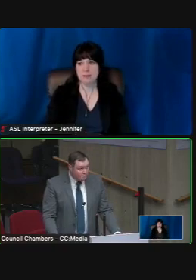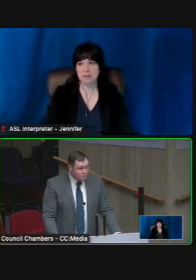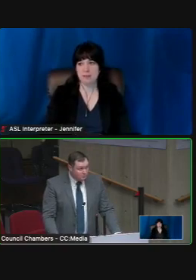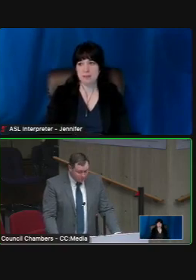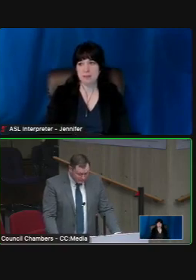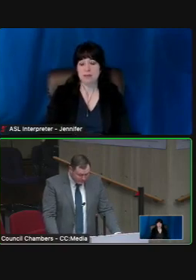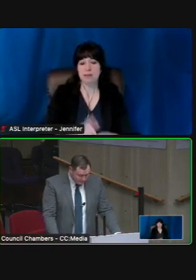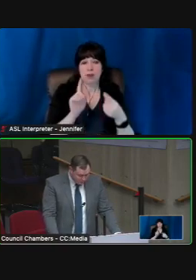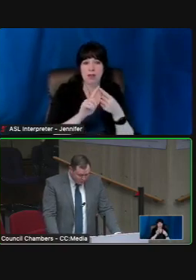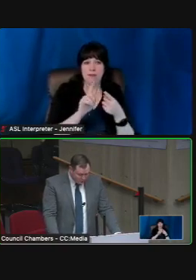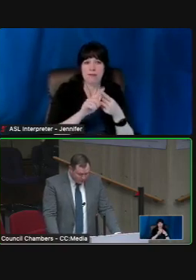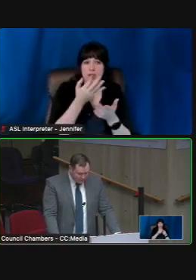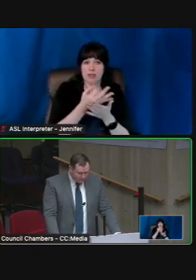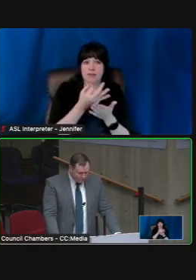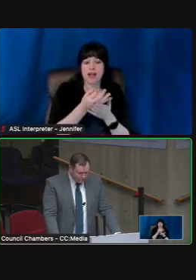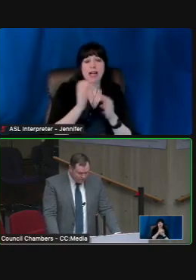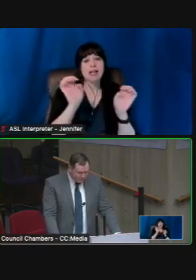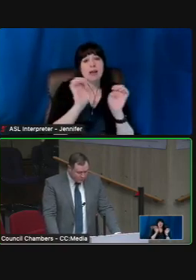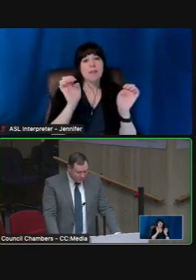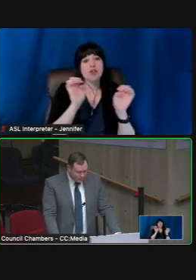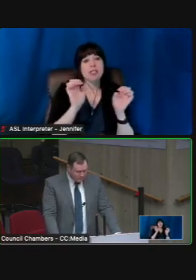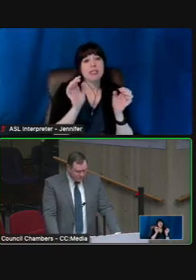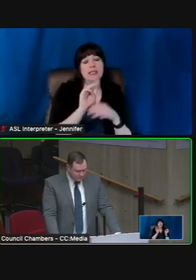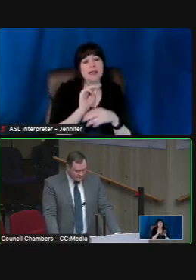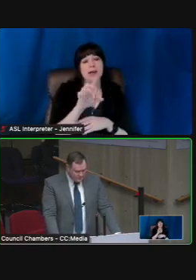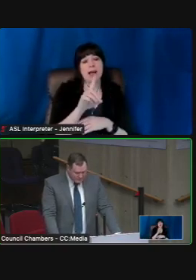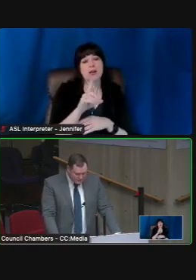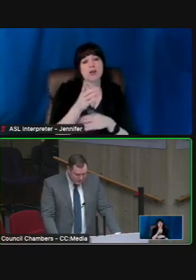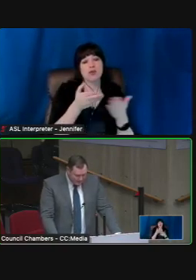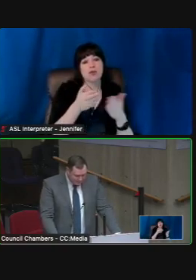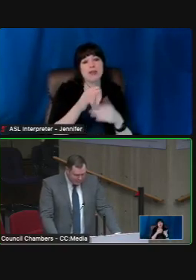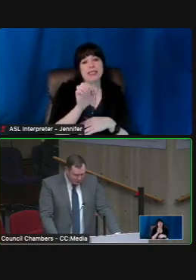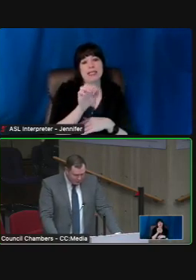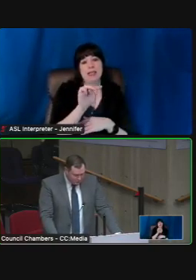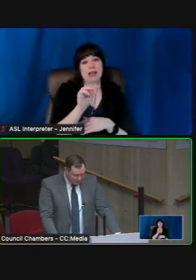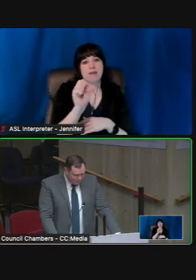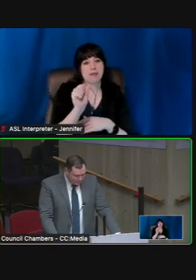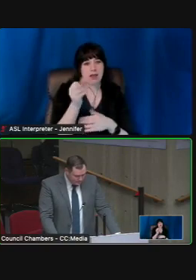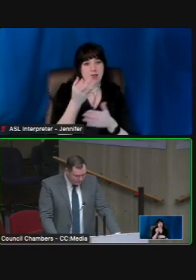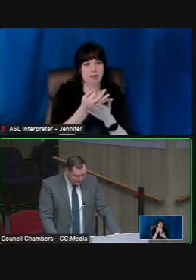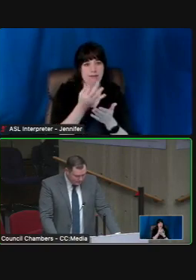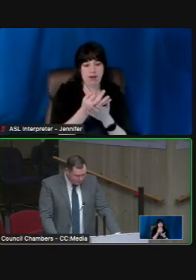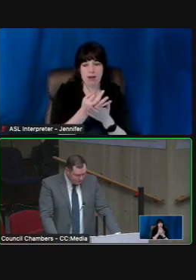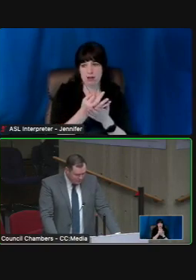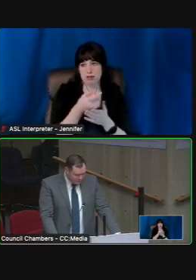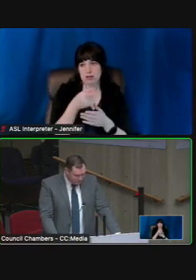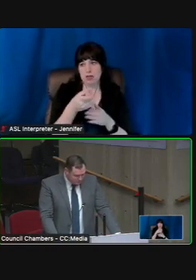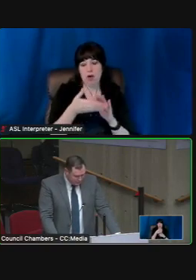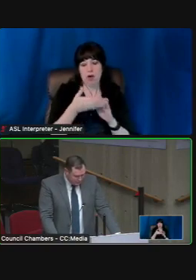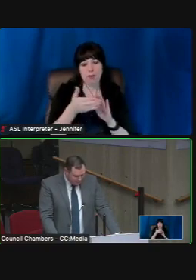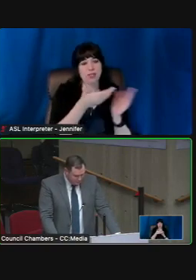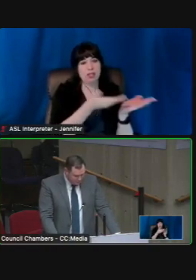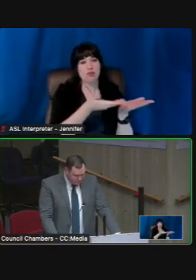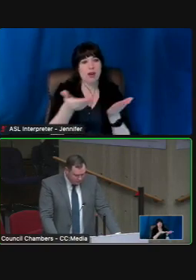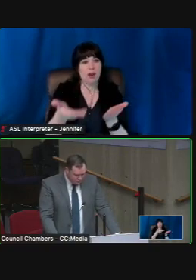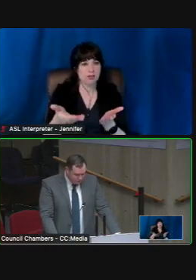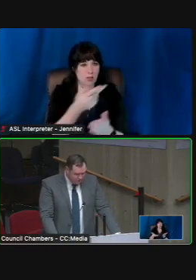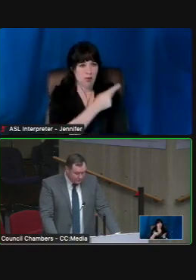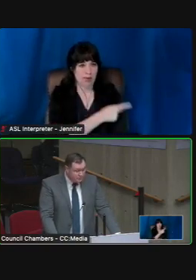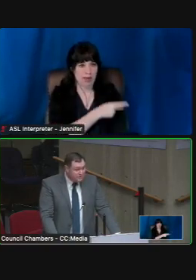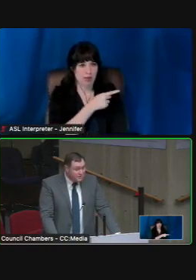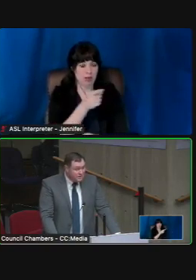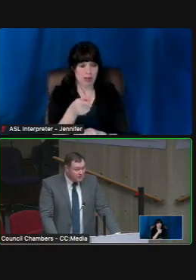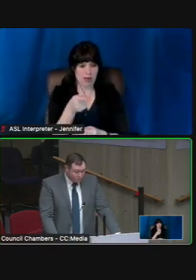The first fund is the Emergency Medical Services, or EMS fund. As the medic unit operates and transport patients, those patients are billed for the